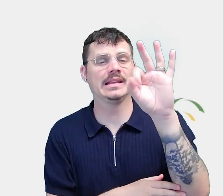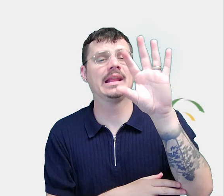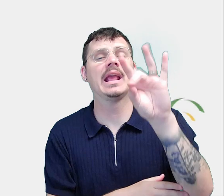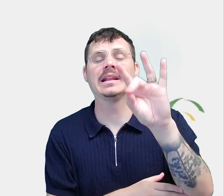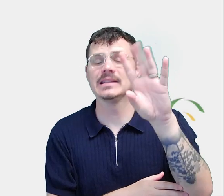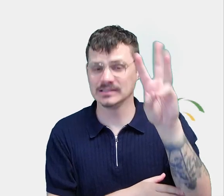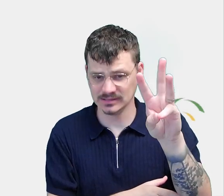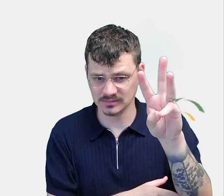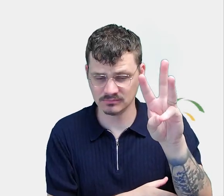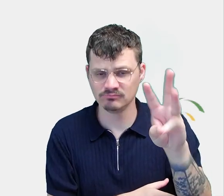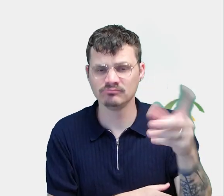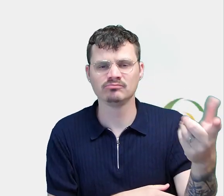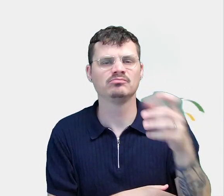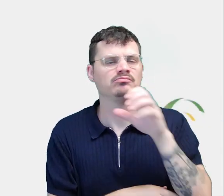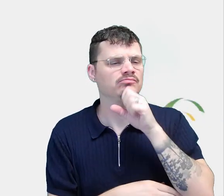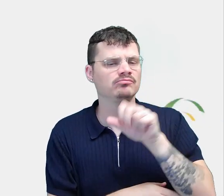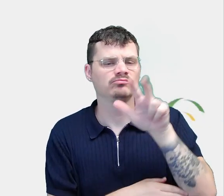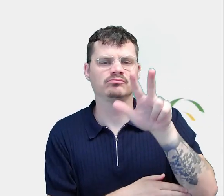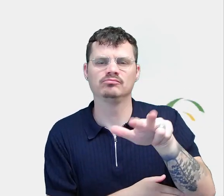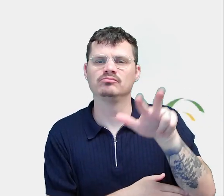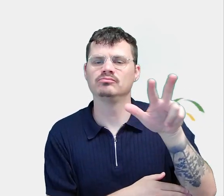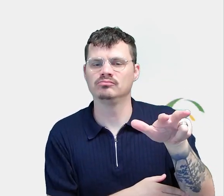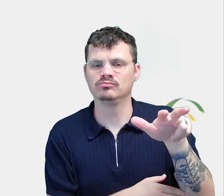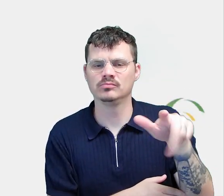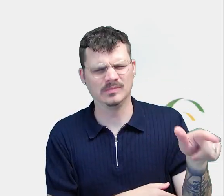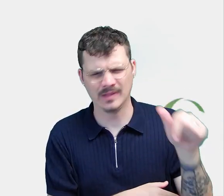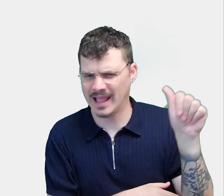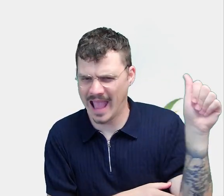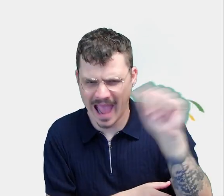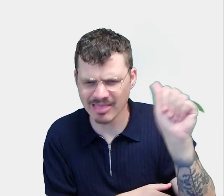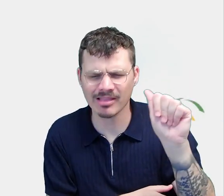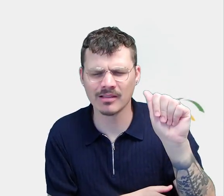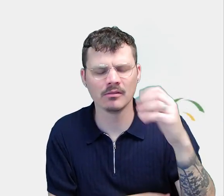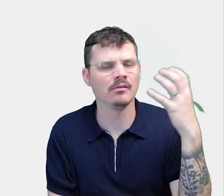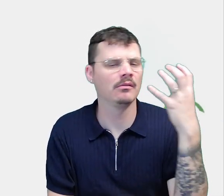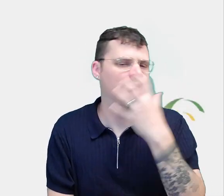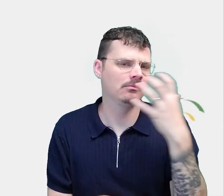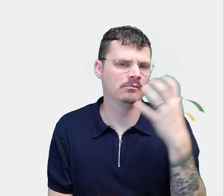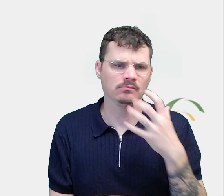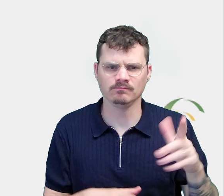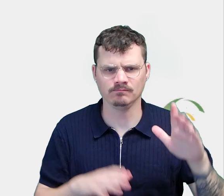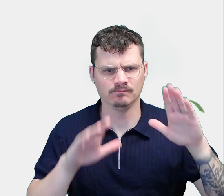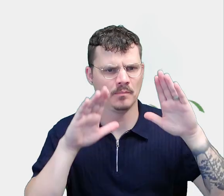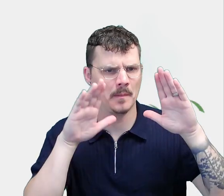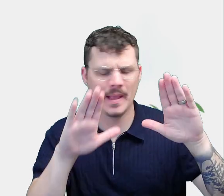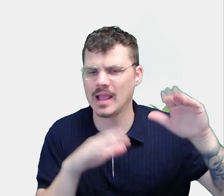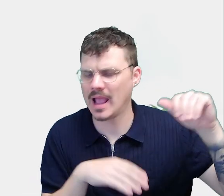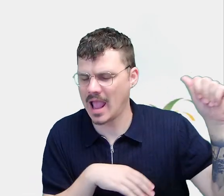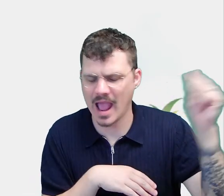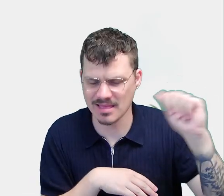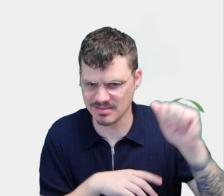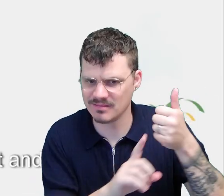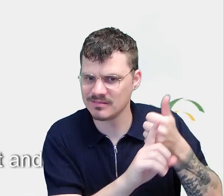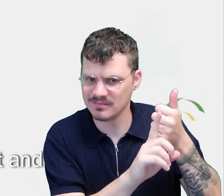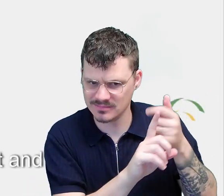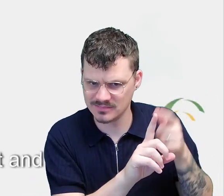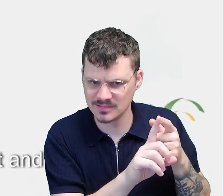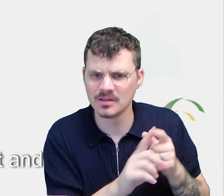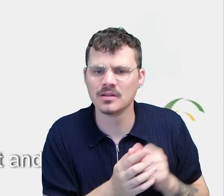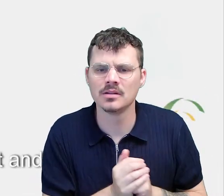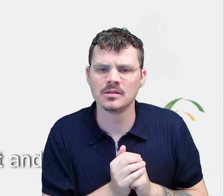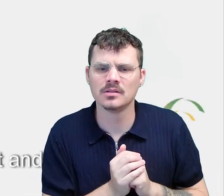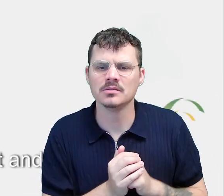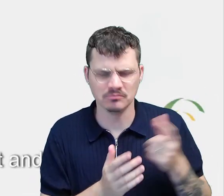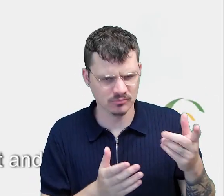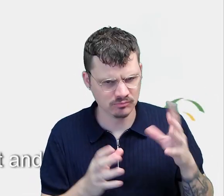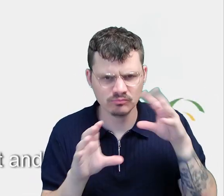(1986), age 33, athlete, really amazing athlete. He was engaged